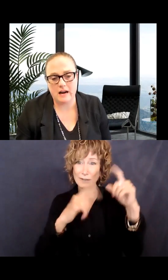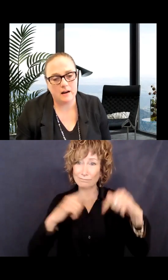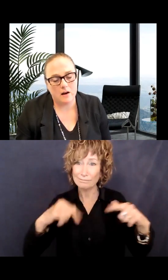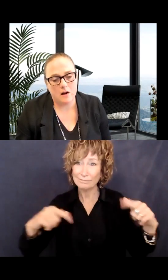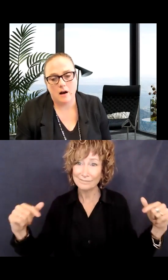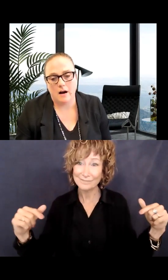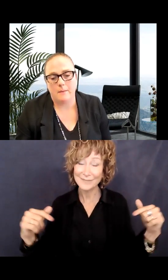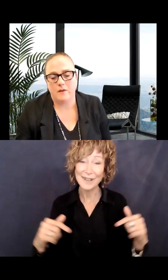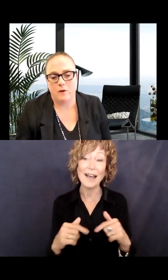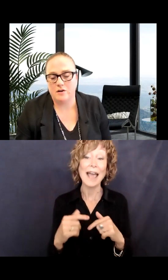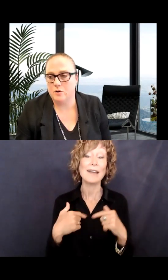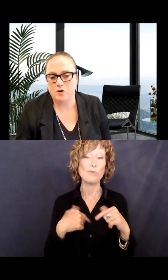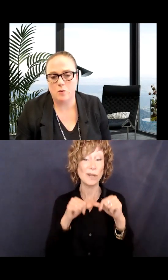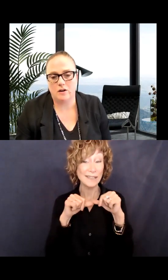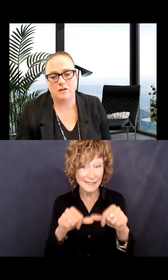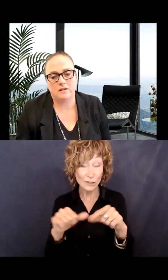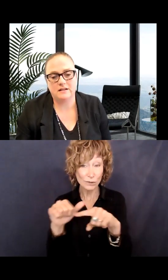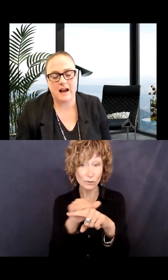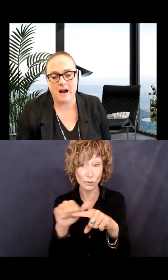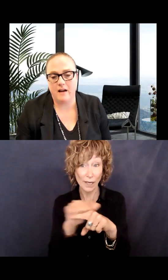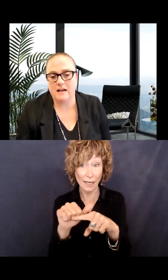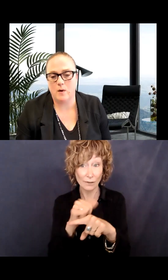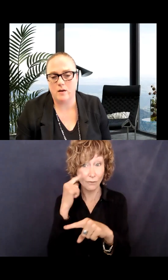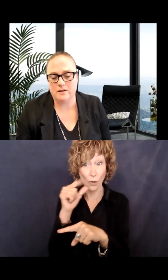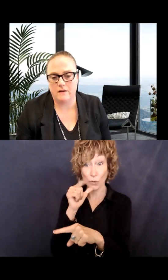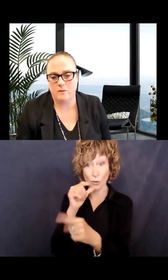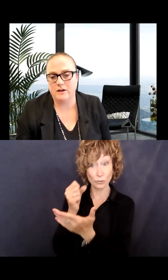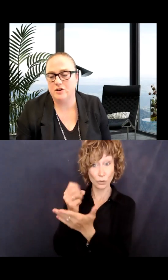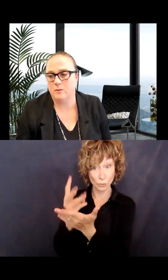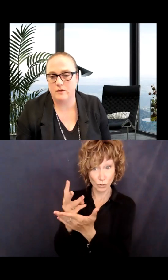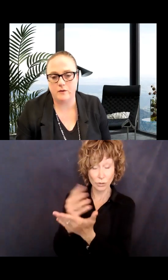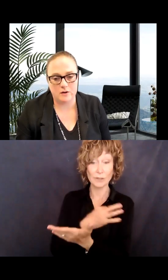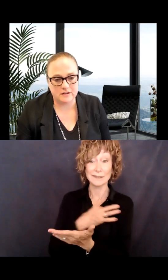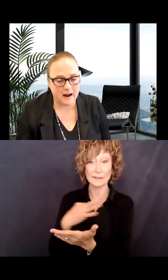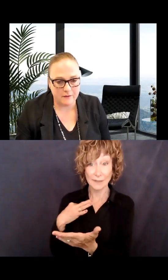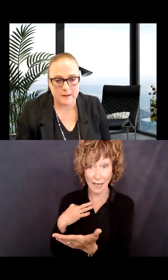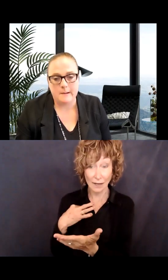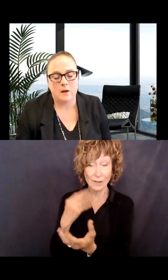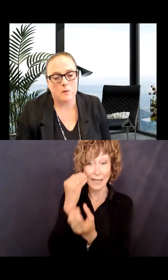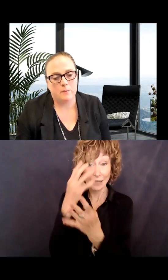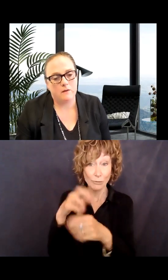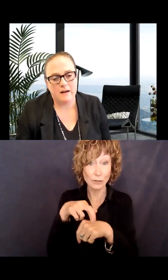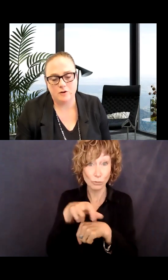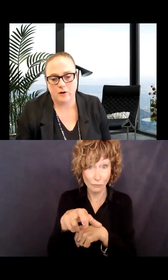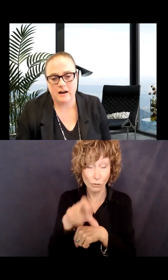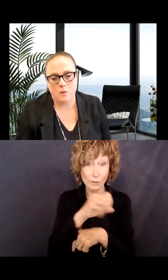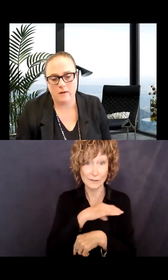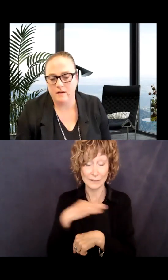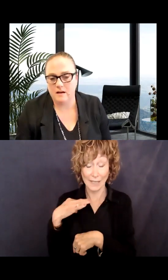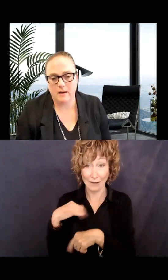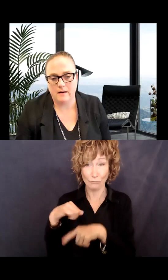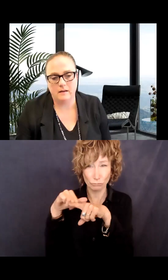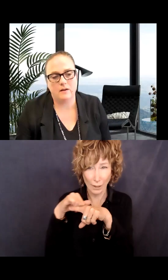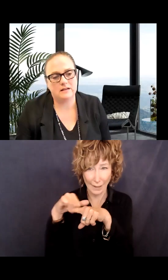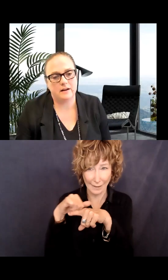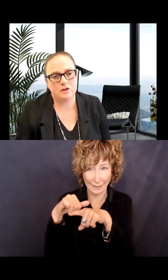continuous training for our social worker staff, as well as our information and referral staff. We provide the training with